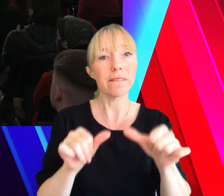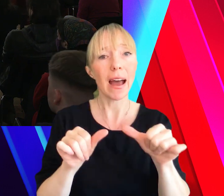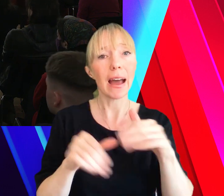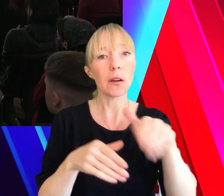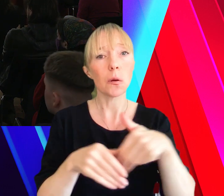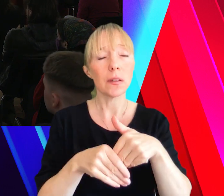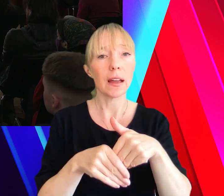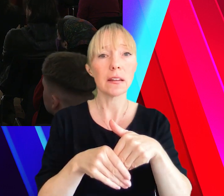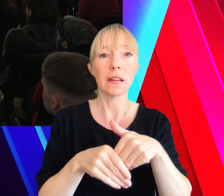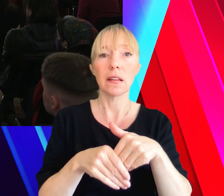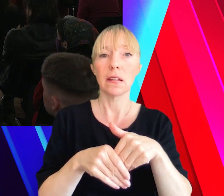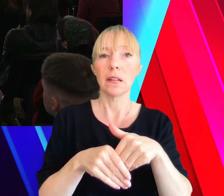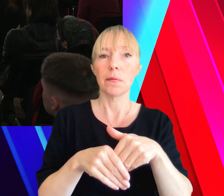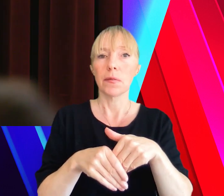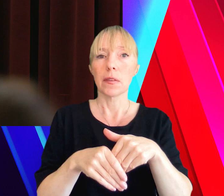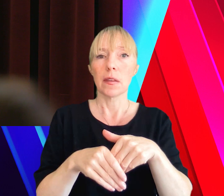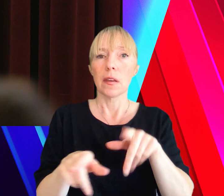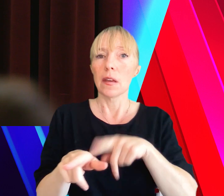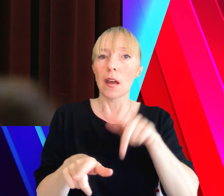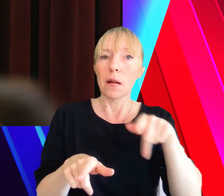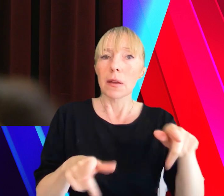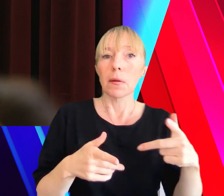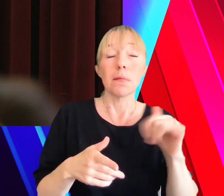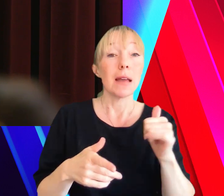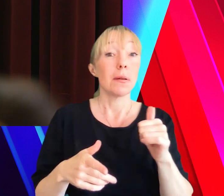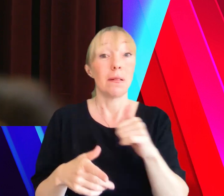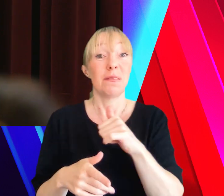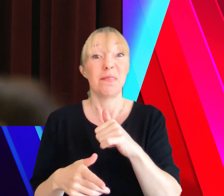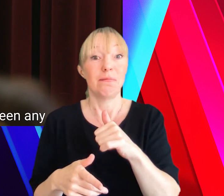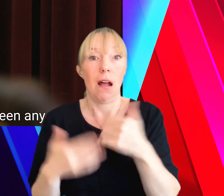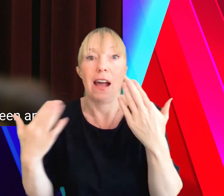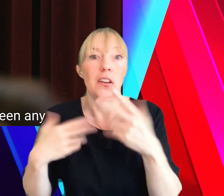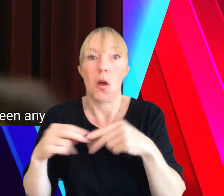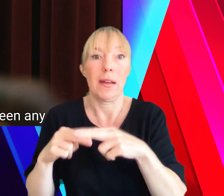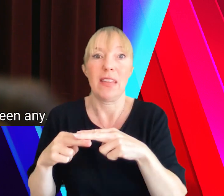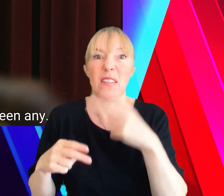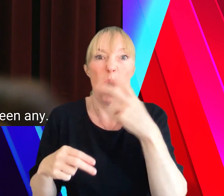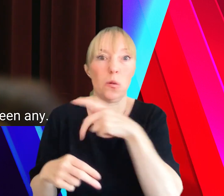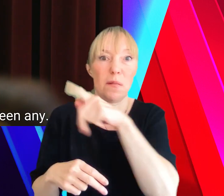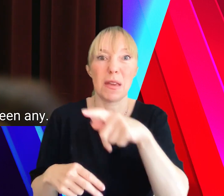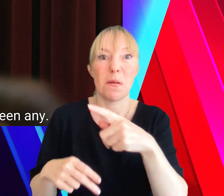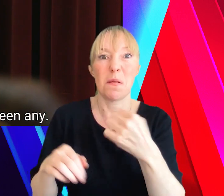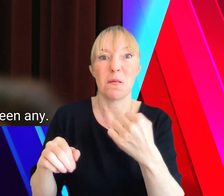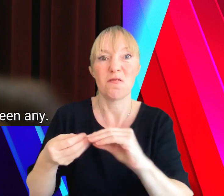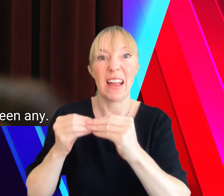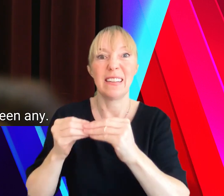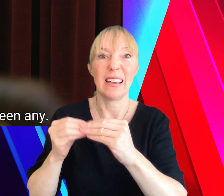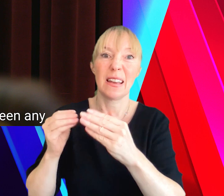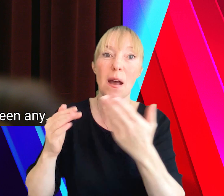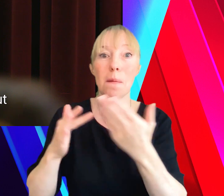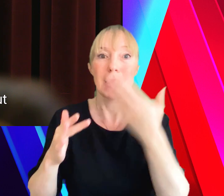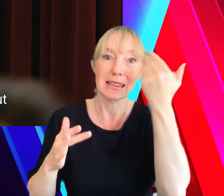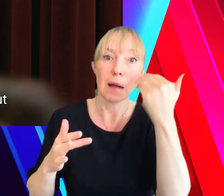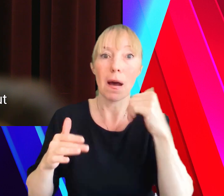engage with fan content, is obviously young people. Like, I don't know, maybe there are sort of like people making like Midsummer Murders fan edits. I've not seen